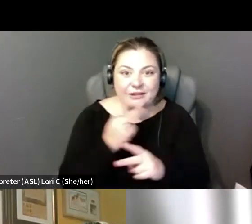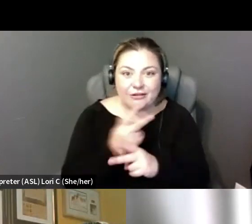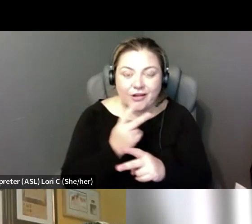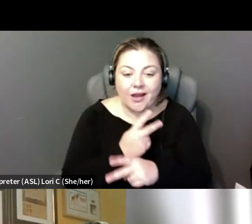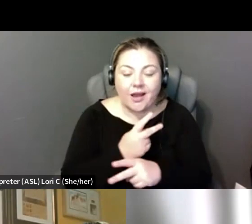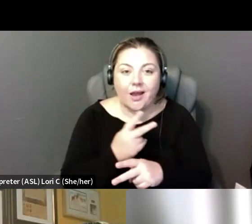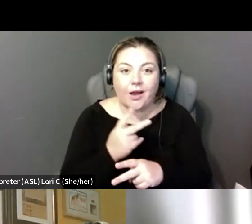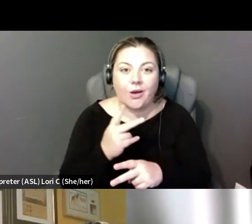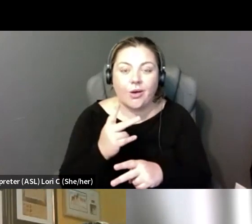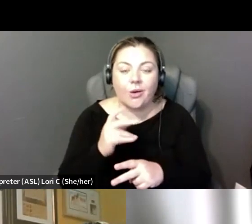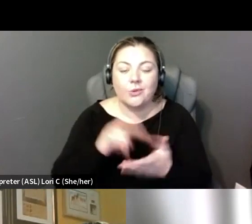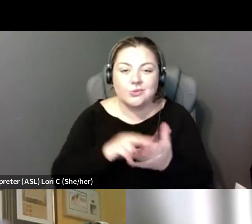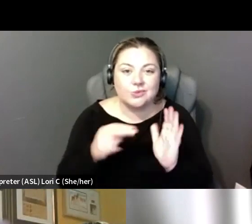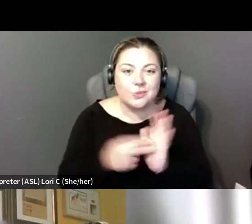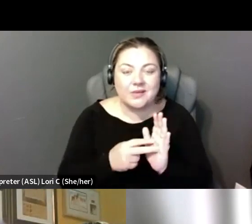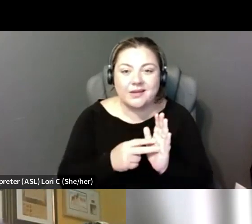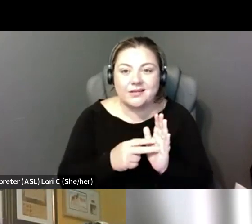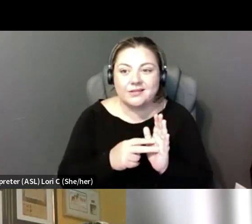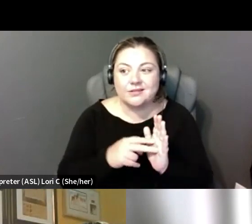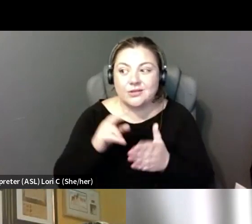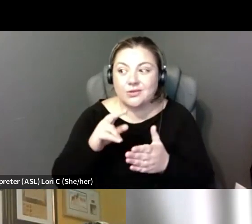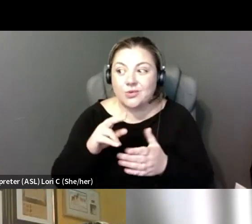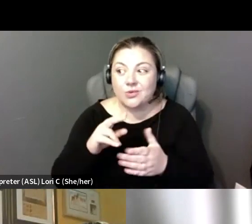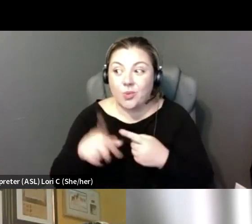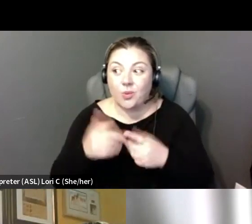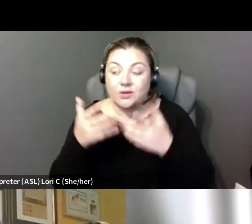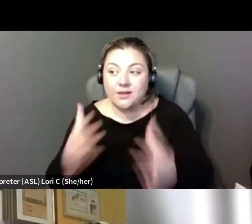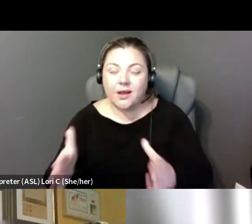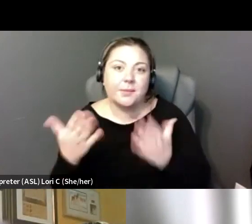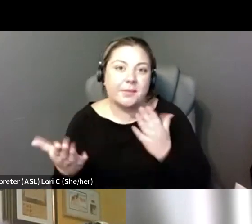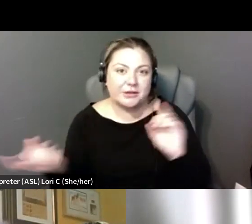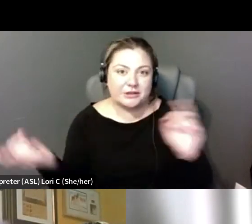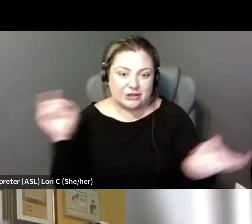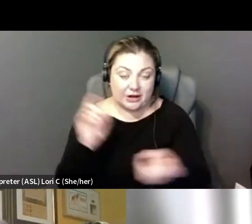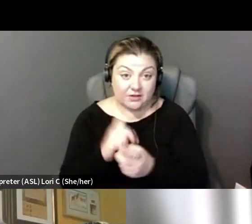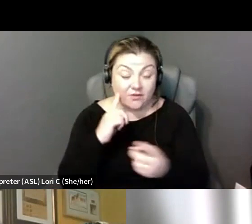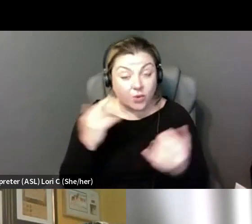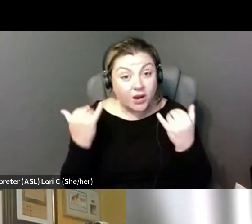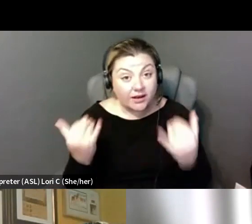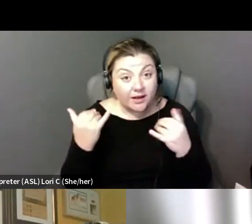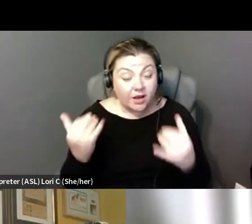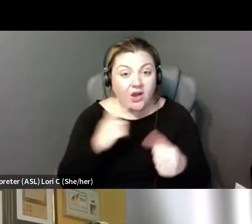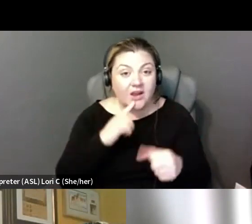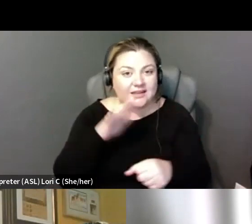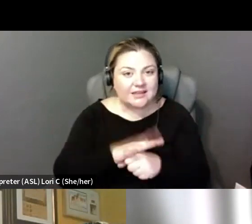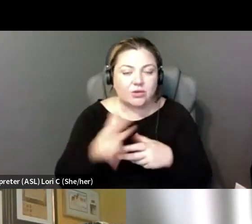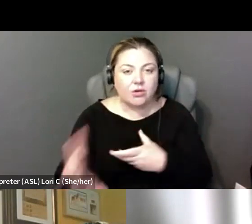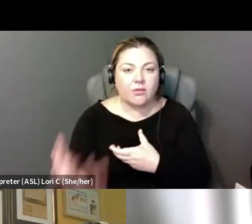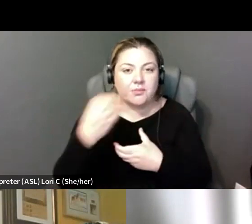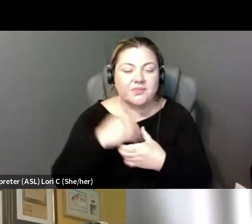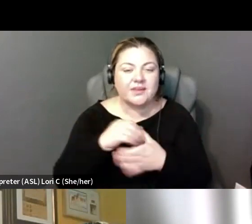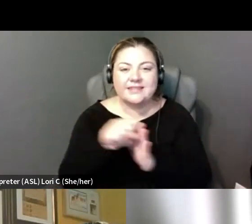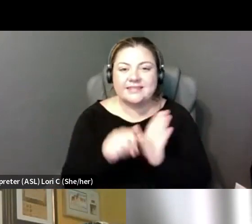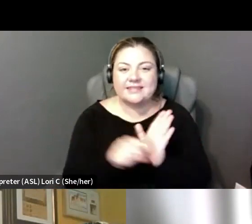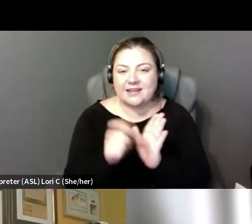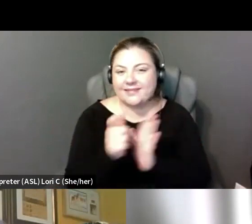the state of Maine's health information exchange, just as an example, consent has been put into state statute. So there's some